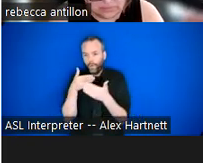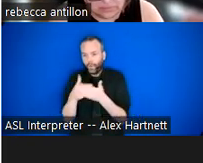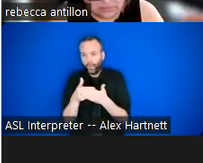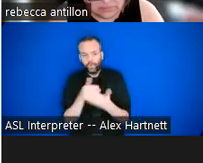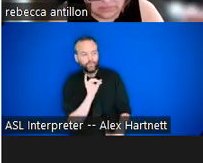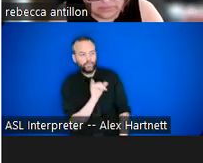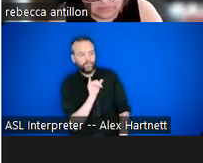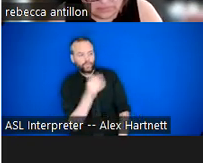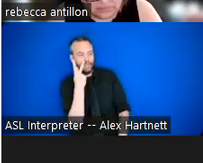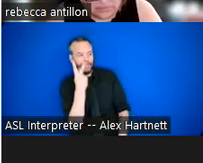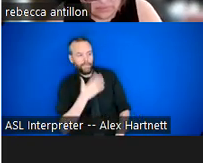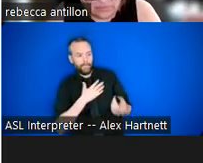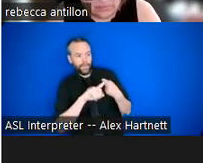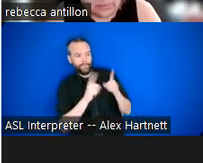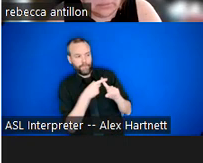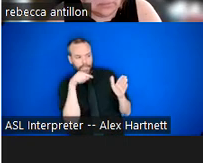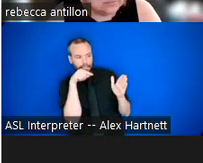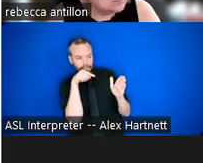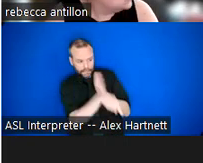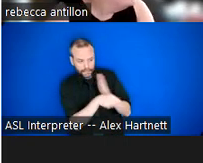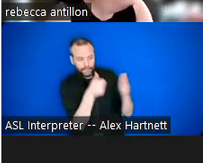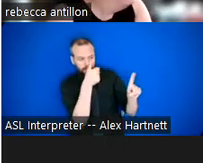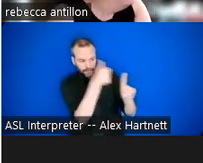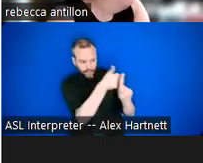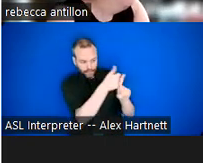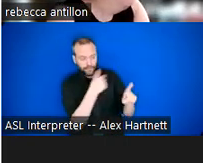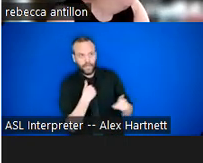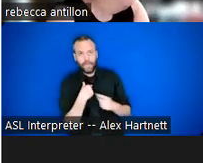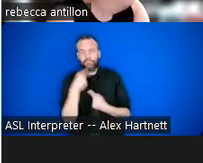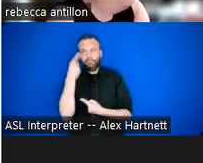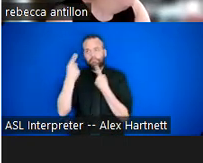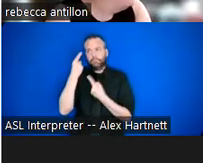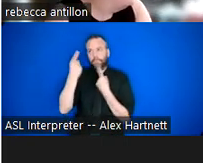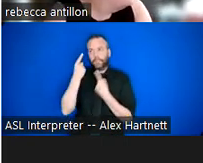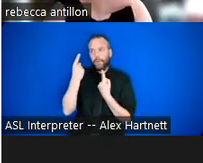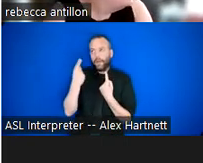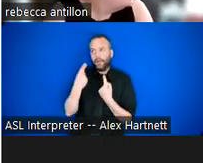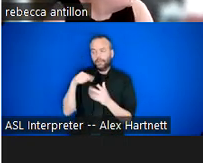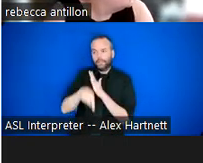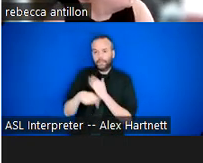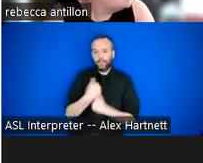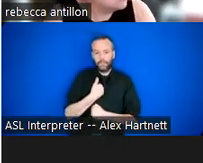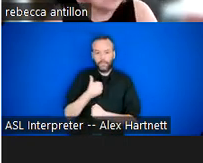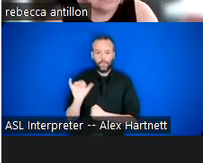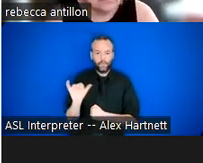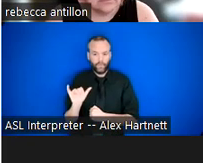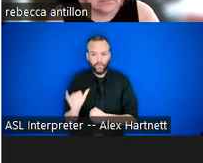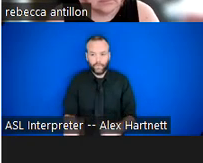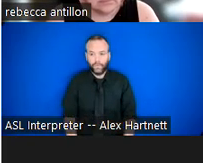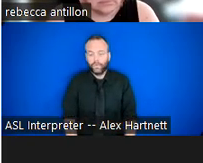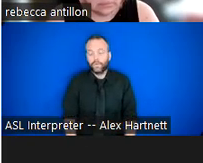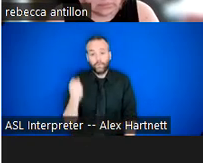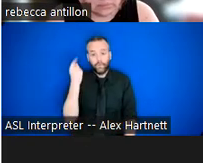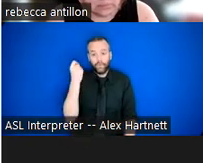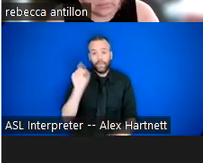we use and what we choose to share is really important because it can have a negative impact on